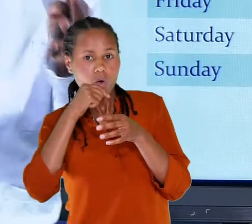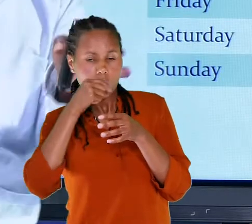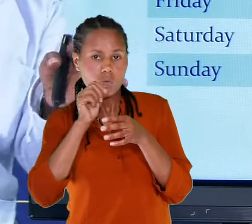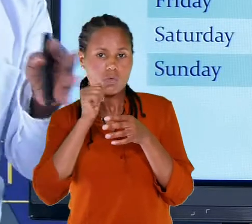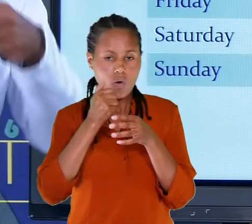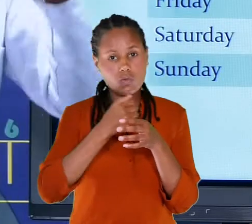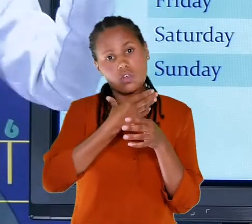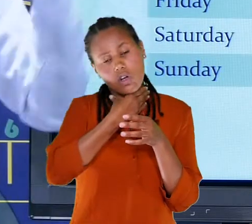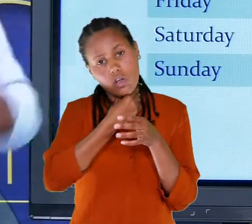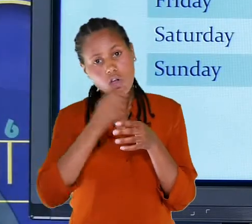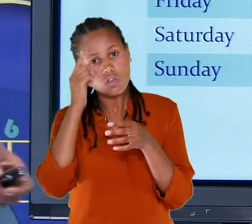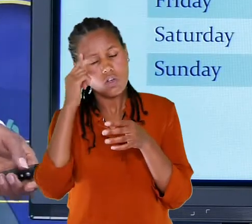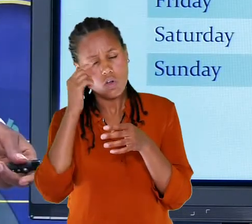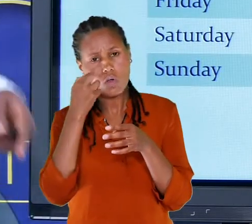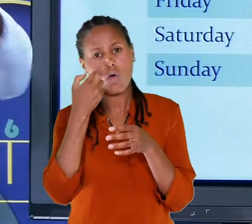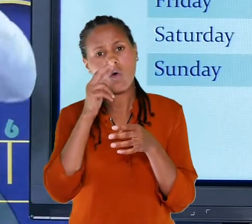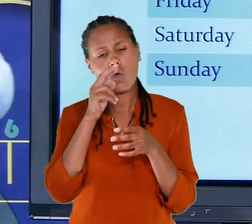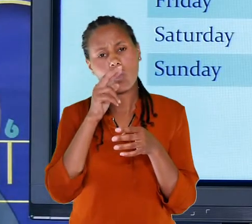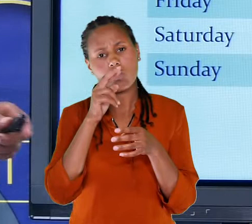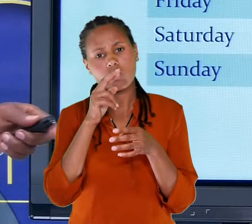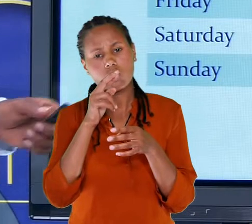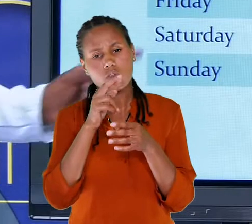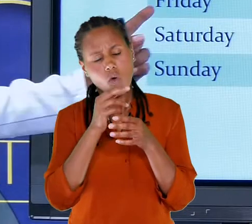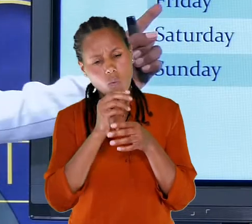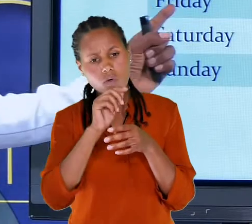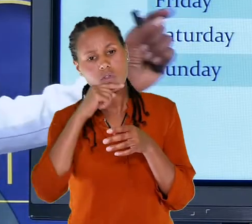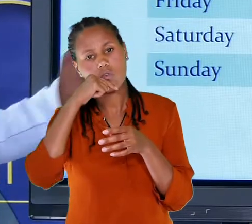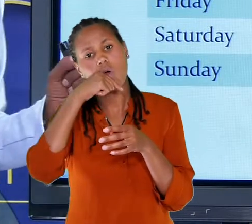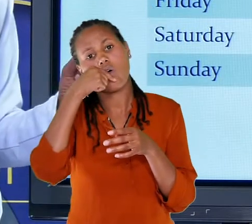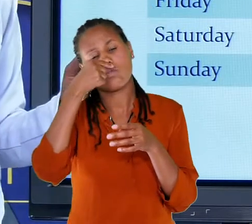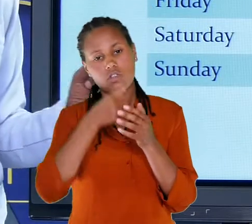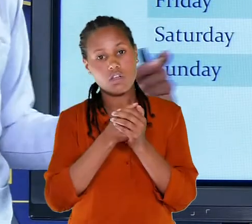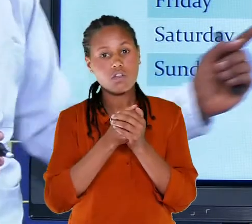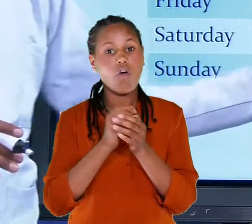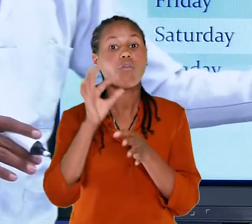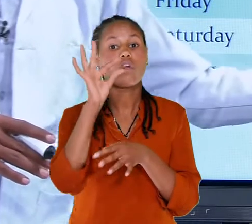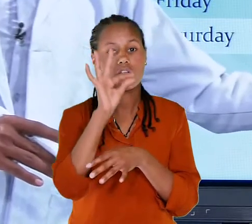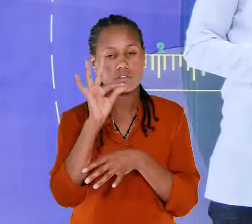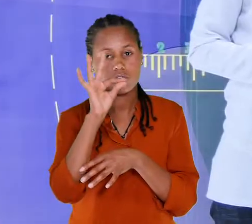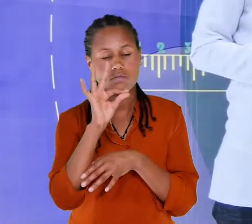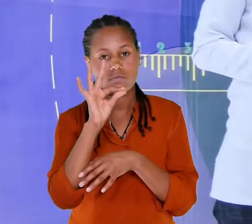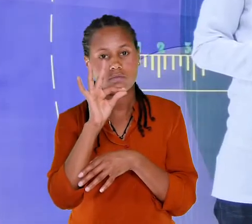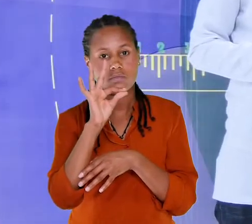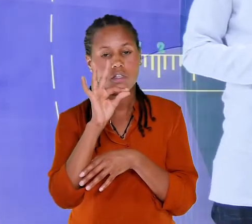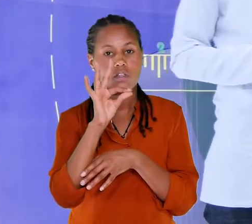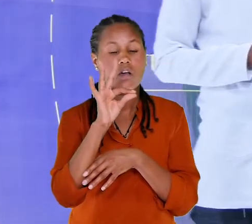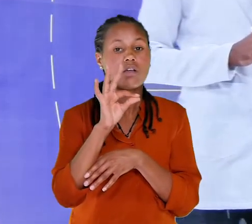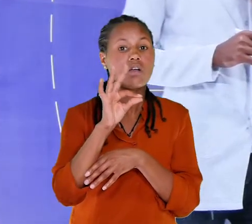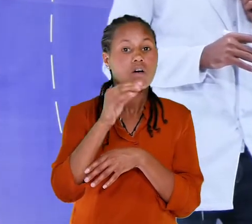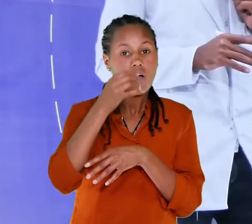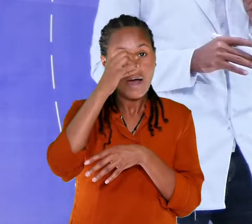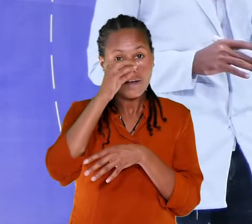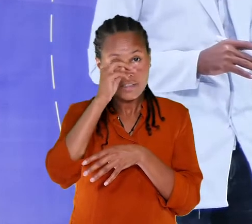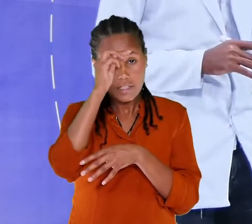Amharic, Tigrinya, or any language. Friday, art and